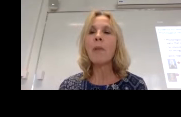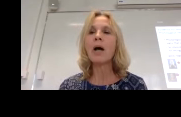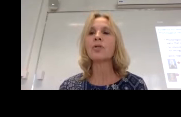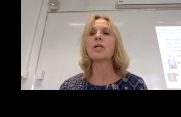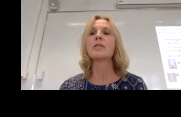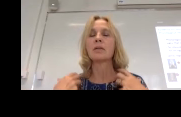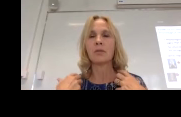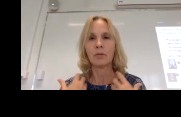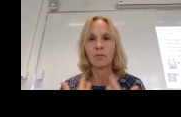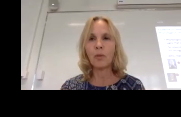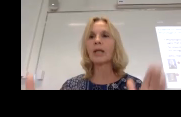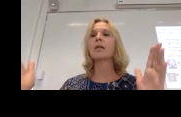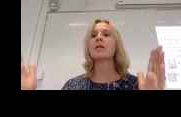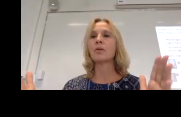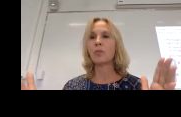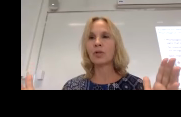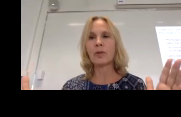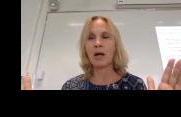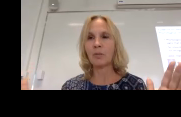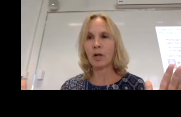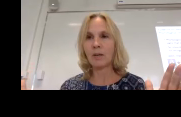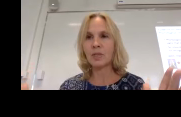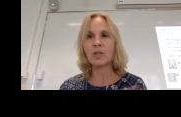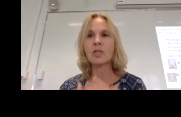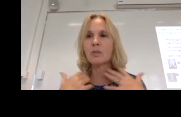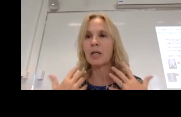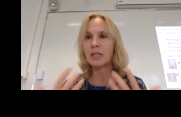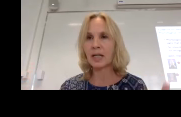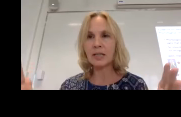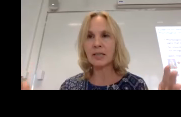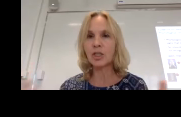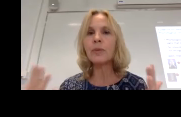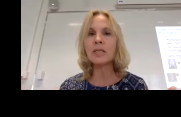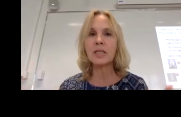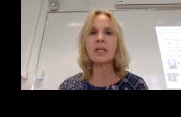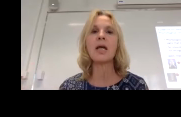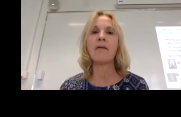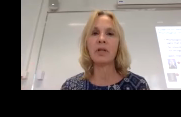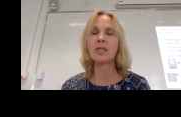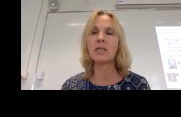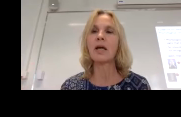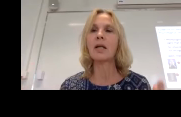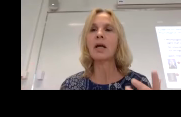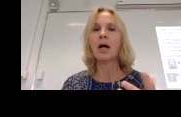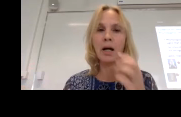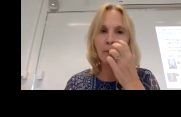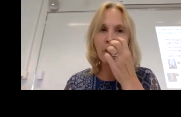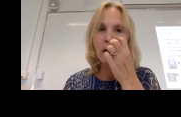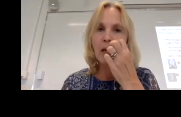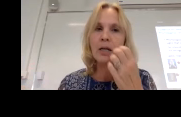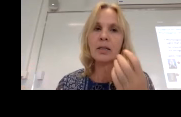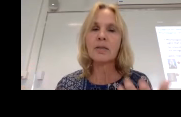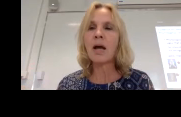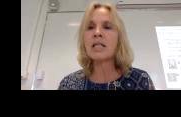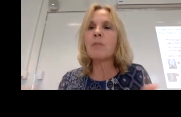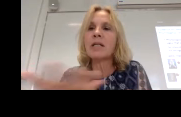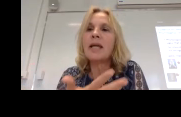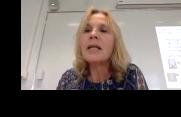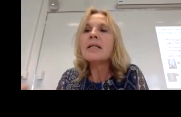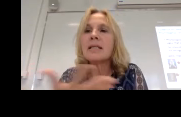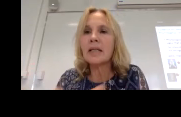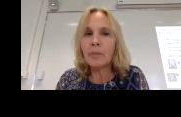what about just recognizing words without primes, just spontaneously? Do we see evidence that